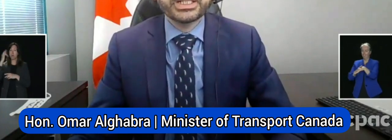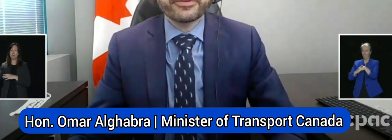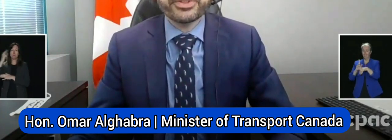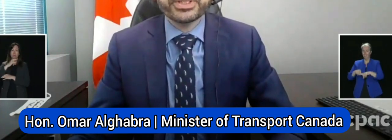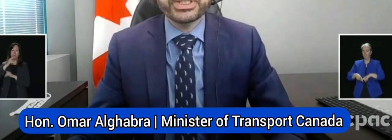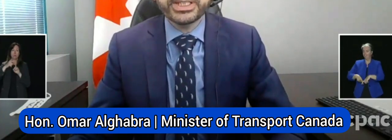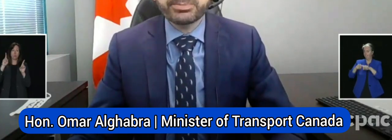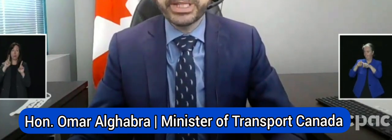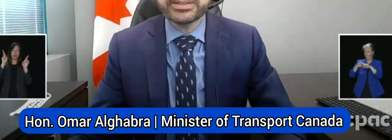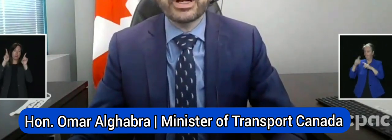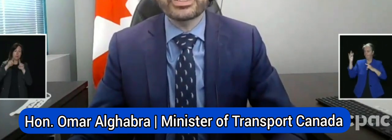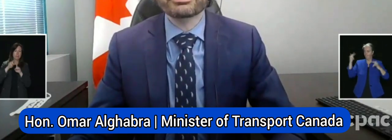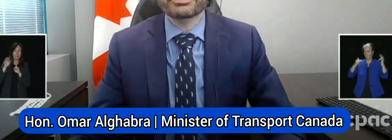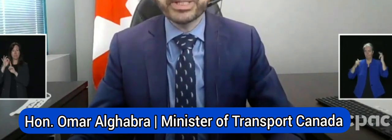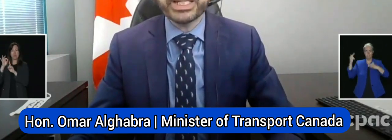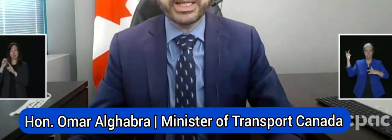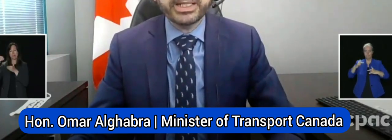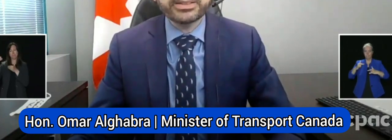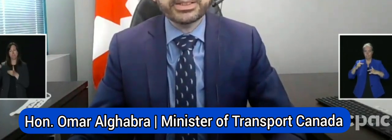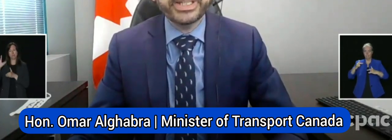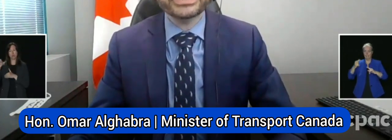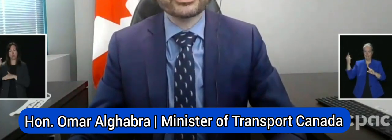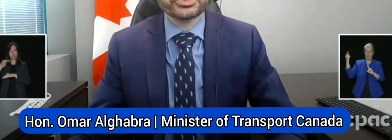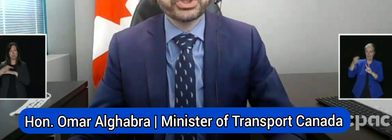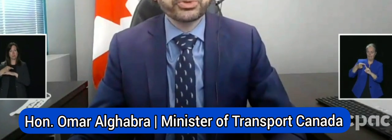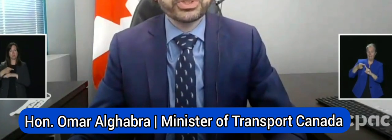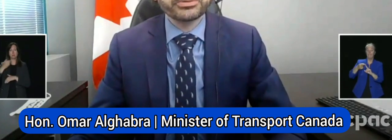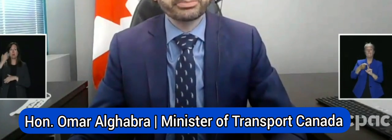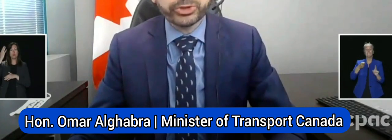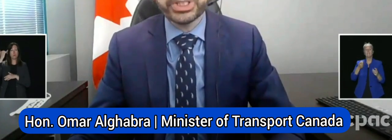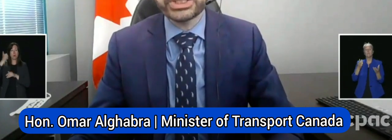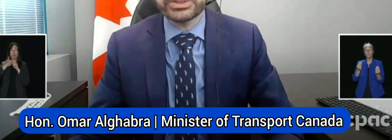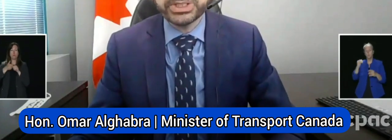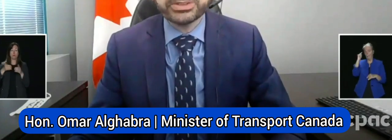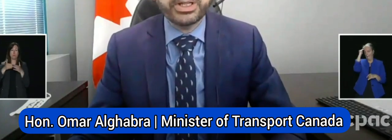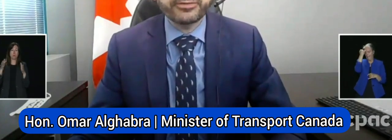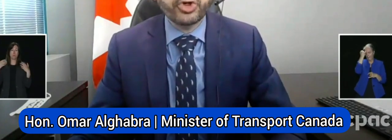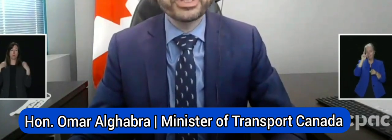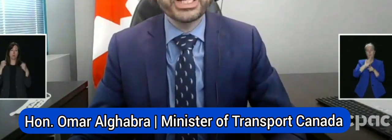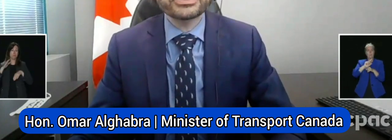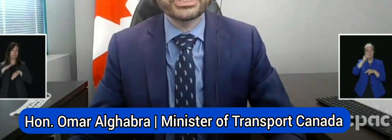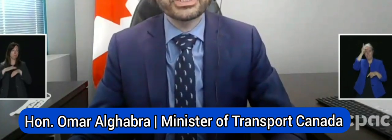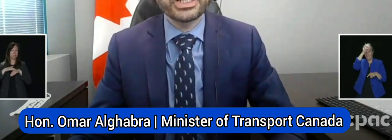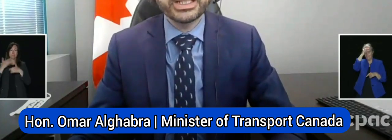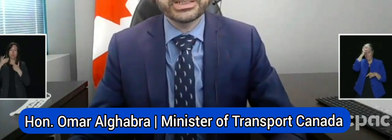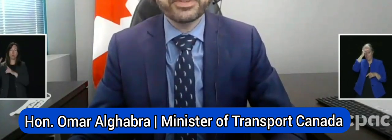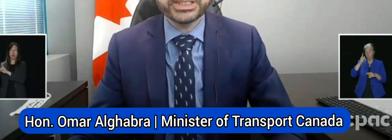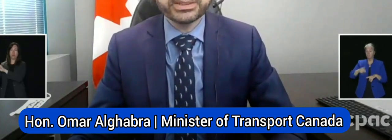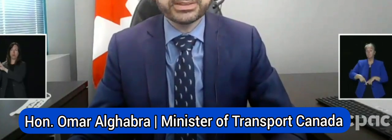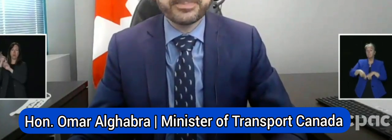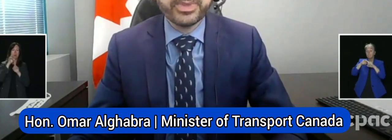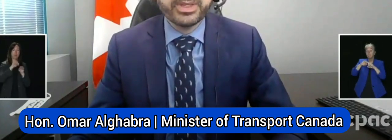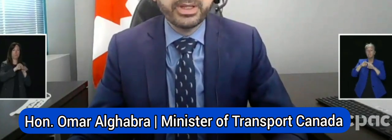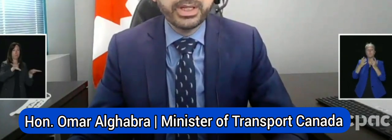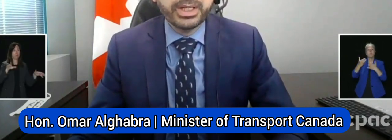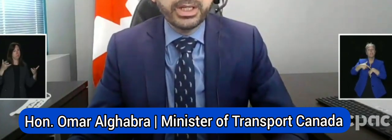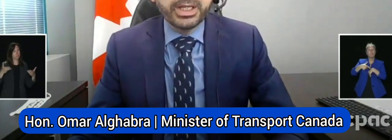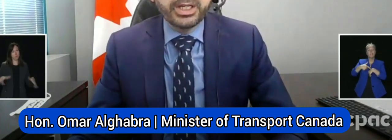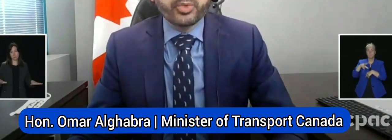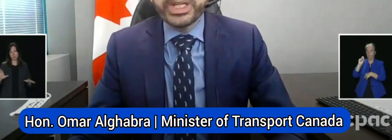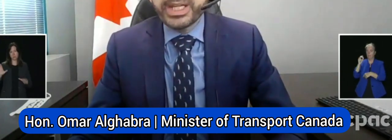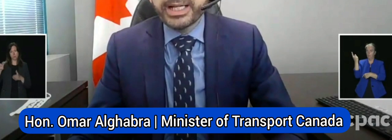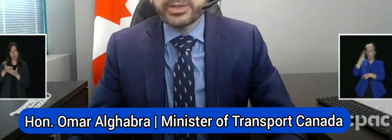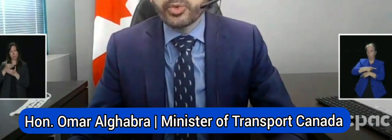Pakistan for 30 days based on public health advice to reduce the importation risk of COVID-19 and its variants.